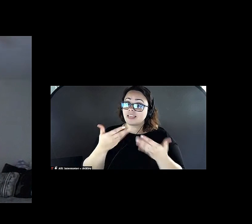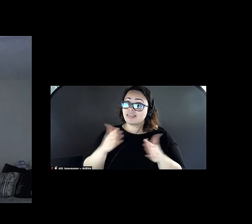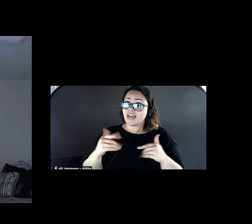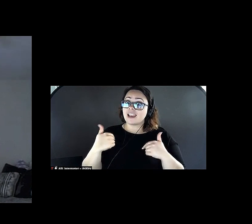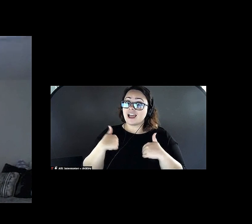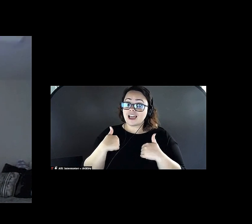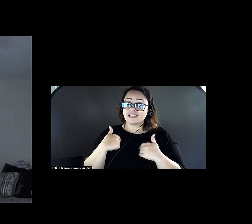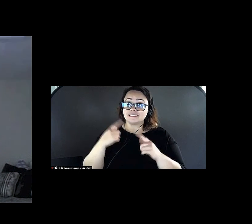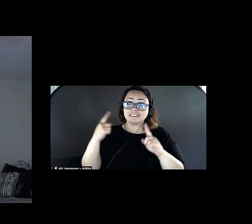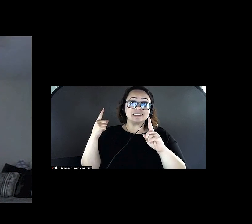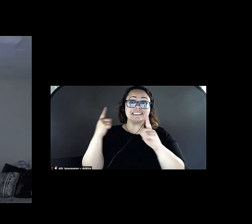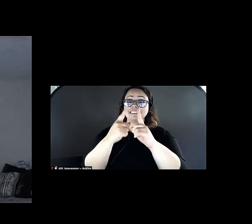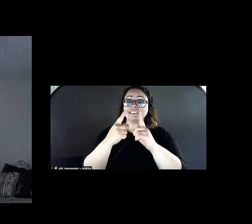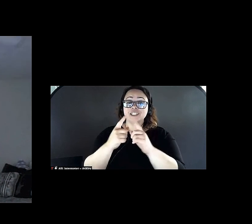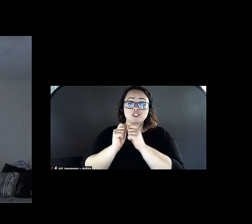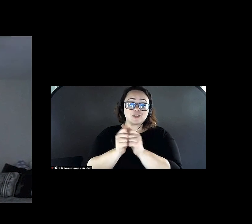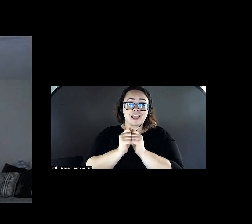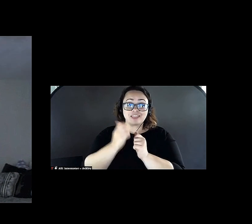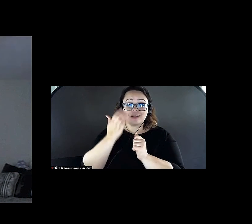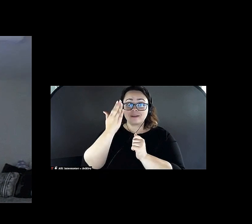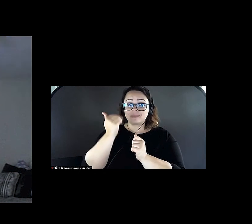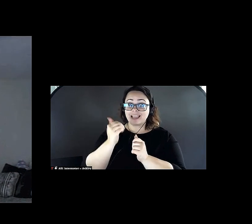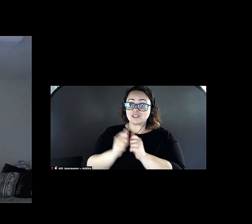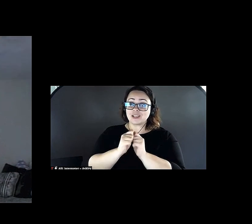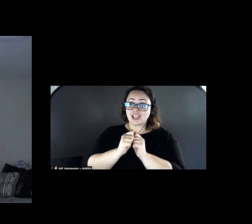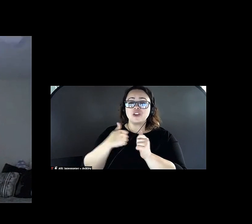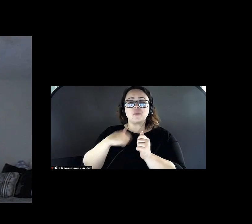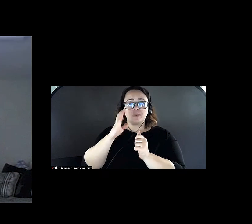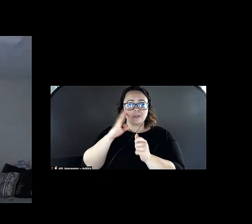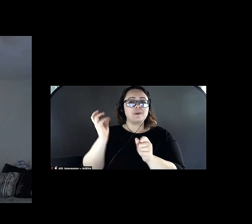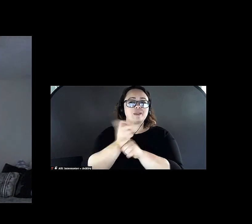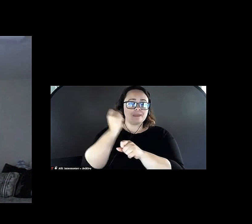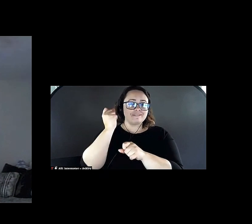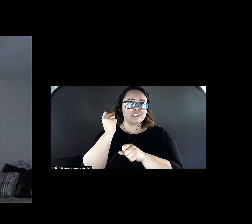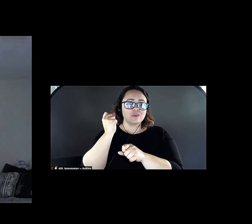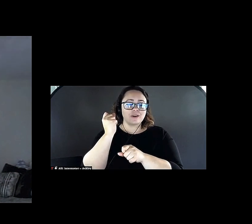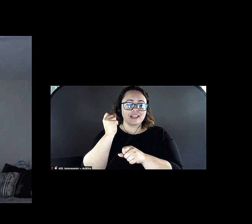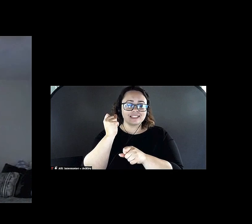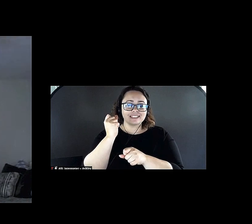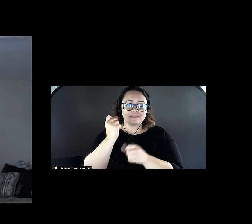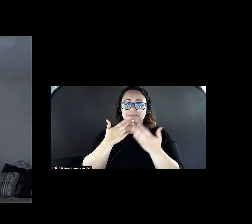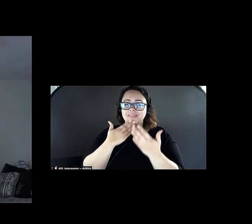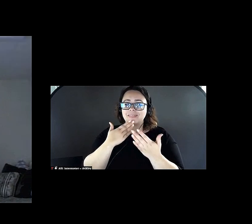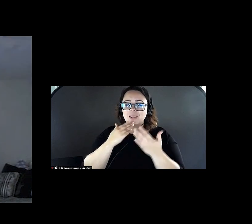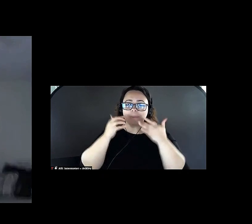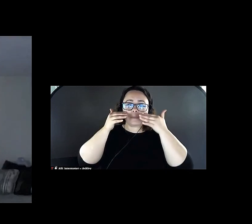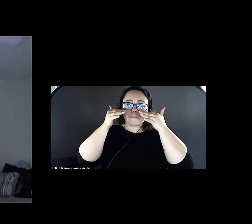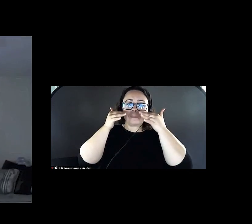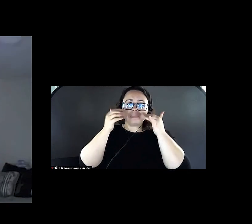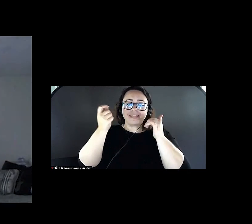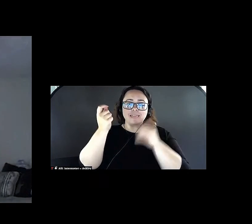together, for together we will be victorious. Thank you.